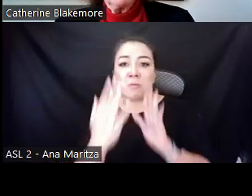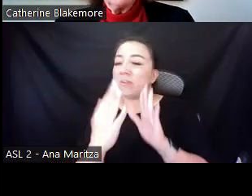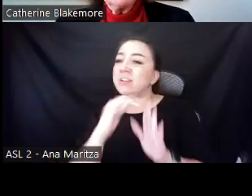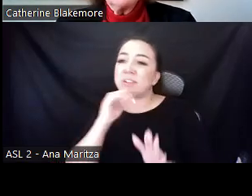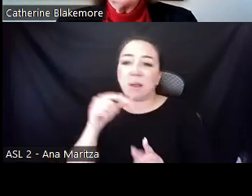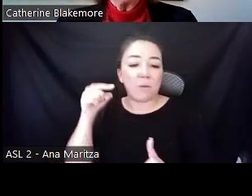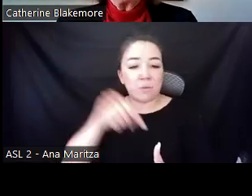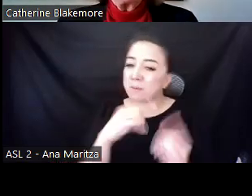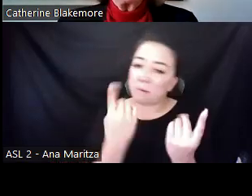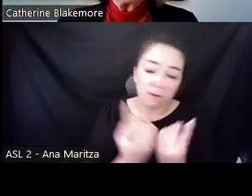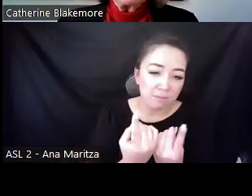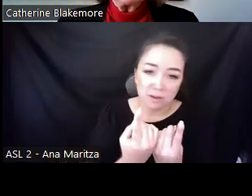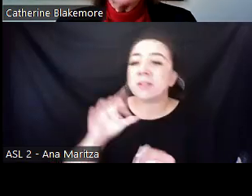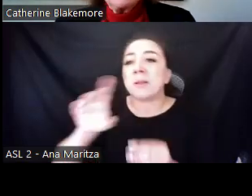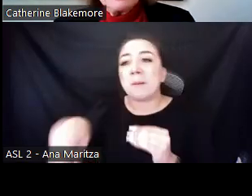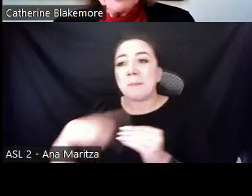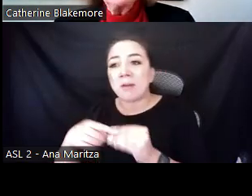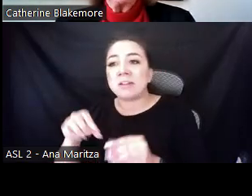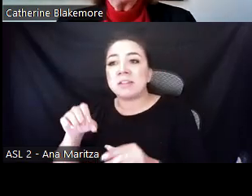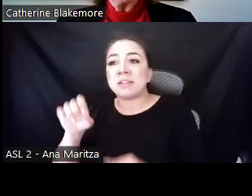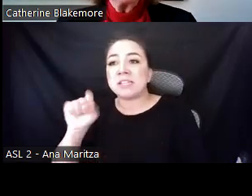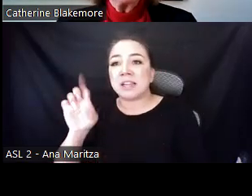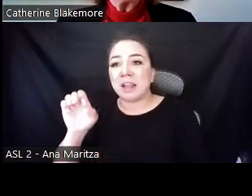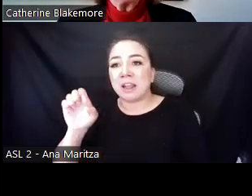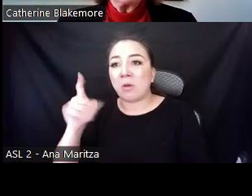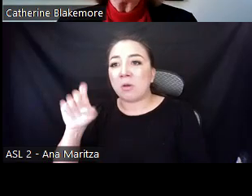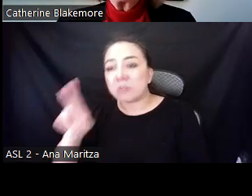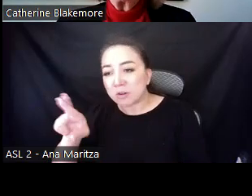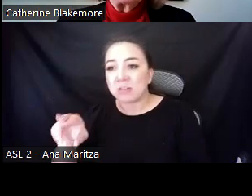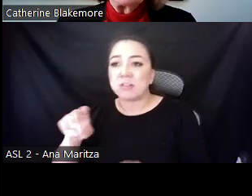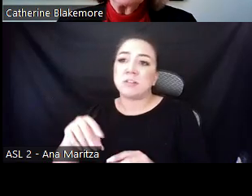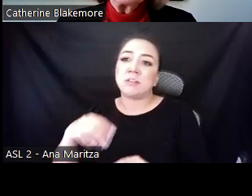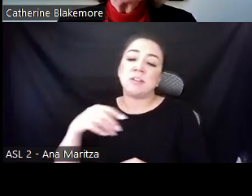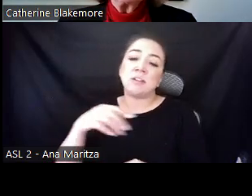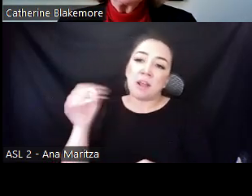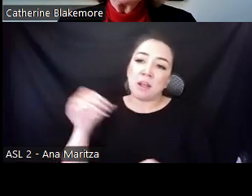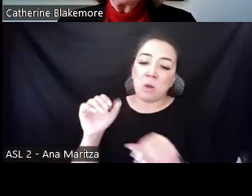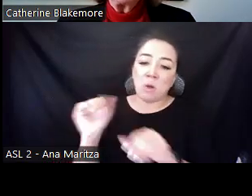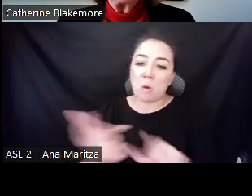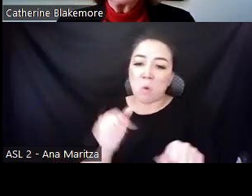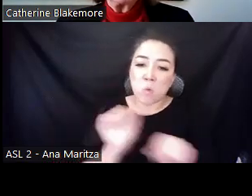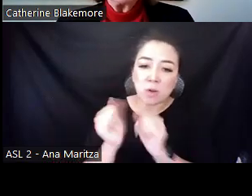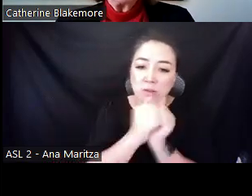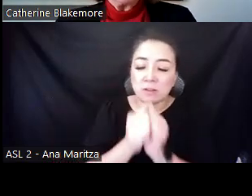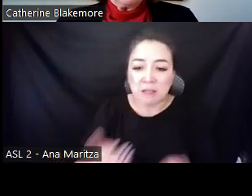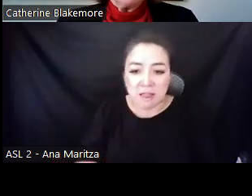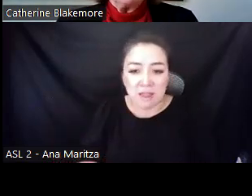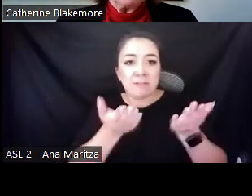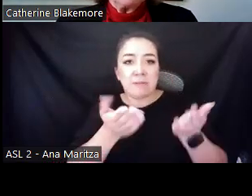one department, it's about stakeholders outside of departments and all working together to lift up the needs of